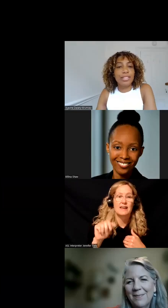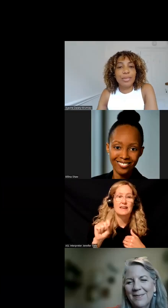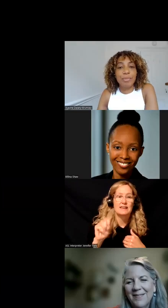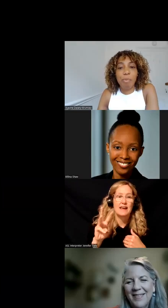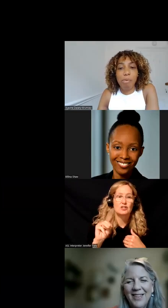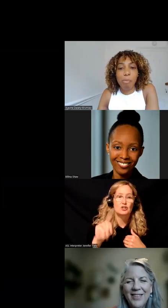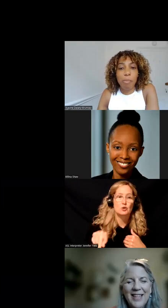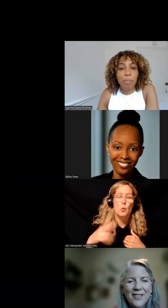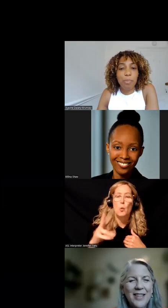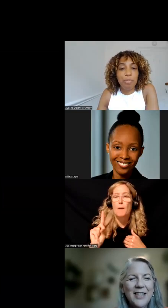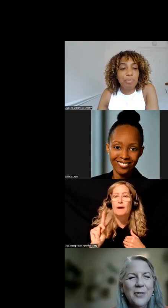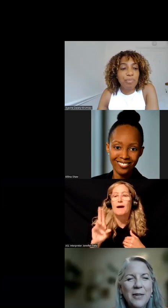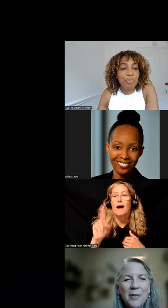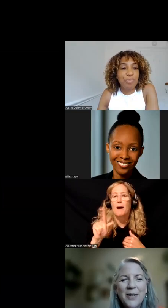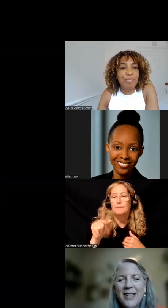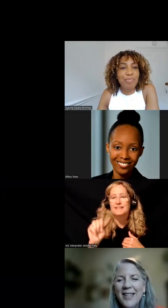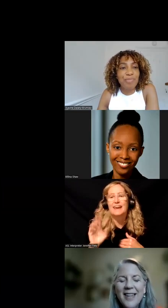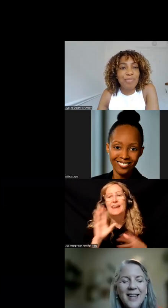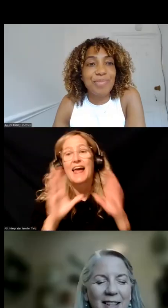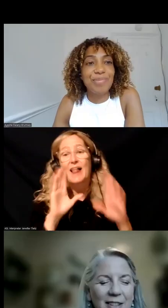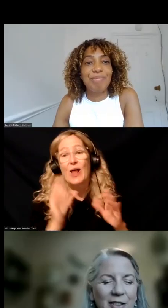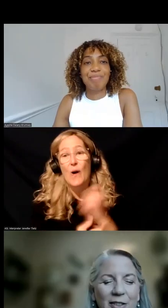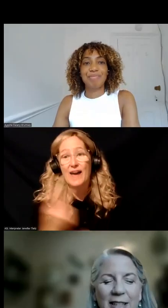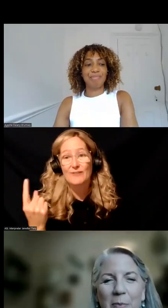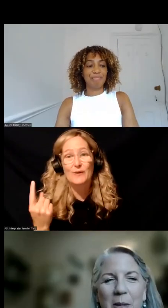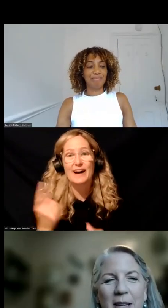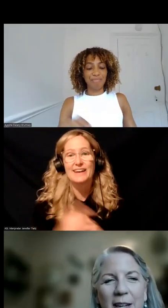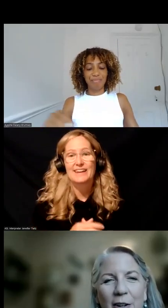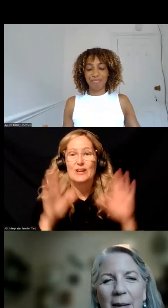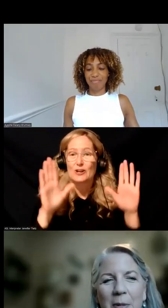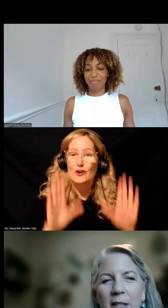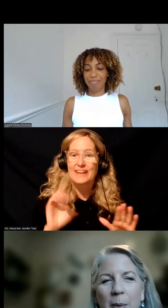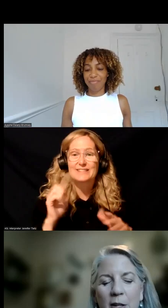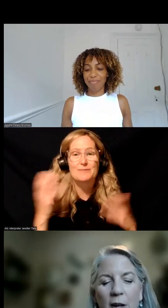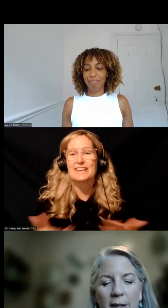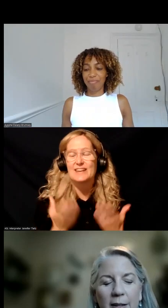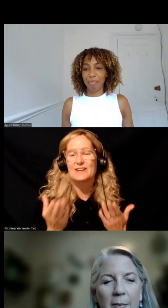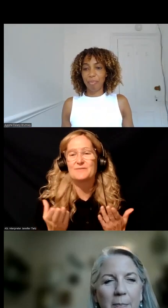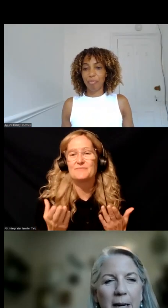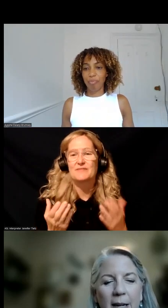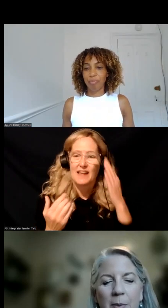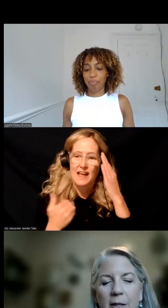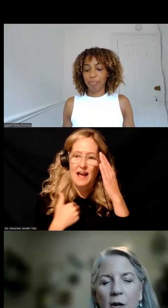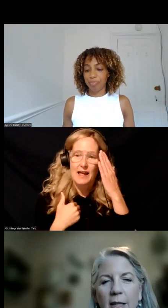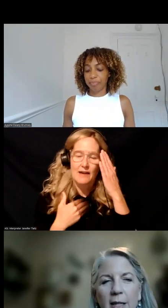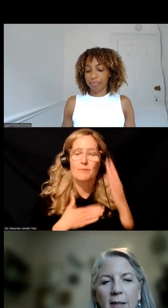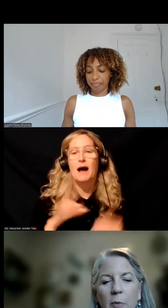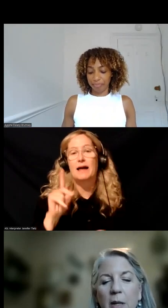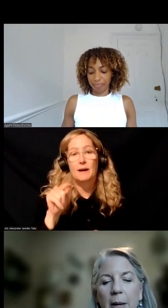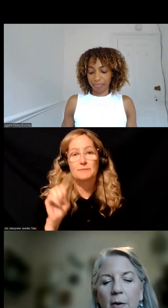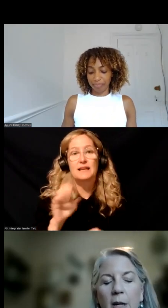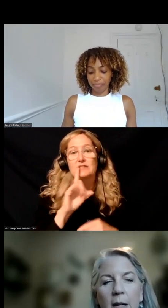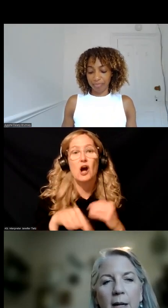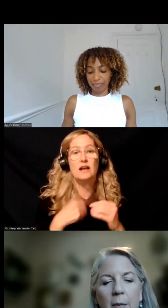Morris. All right. Well, hello, everyone. Great to be here. I'm going to spend my update talking a